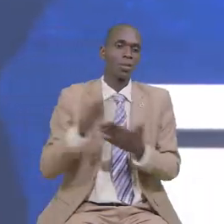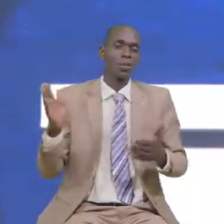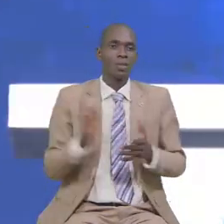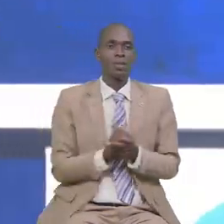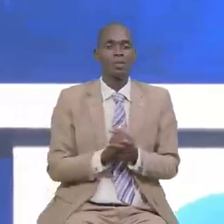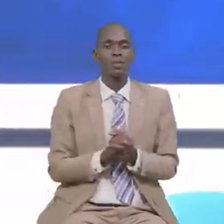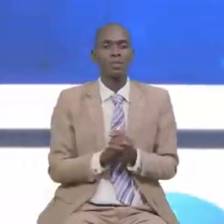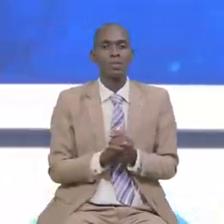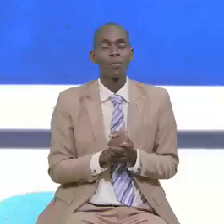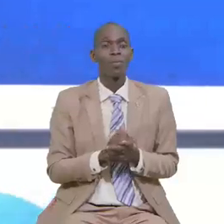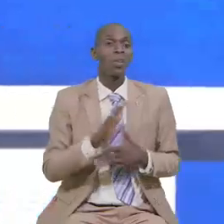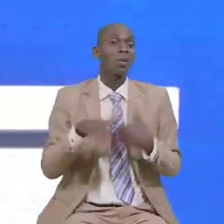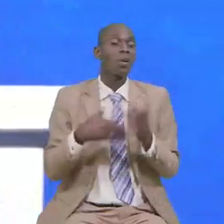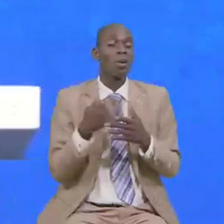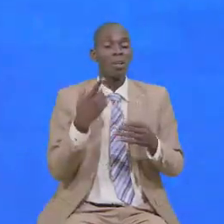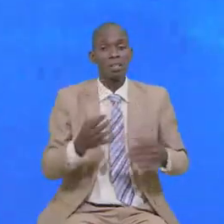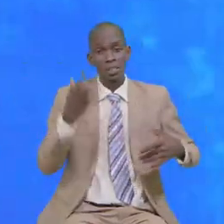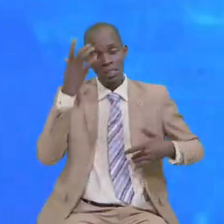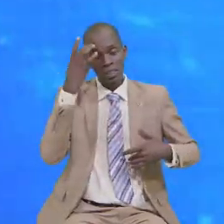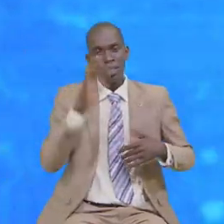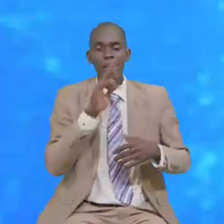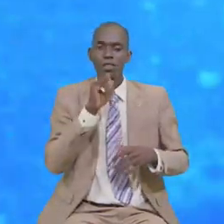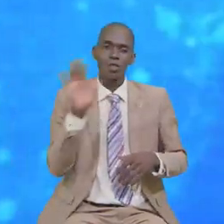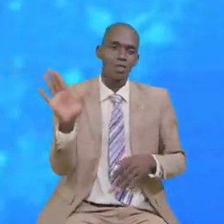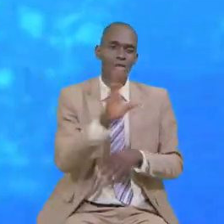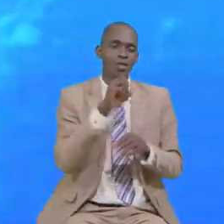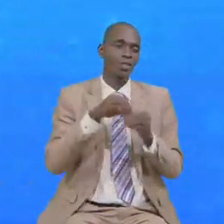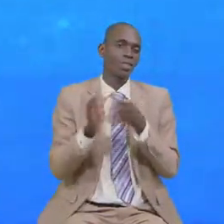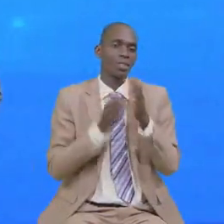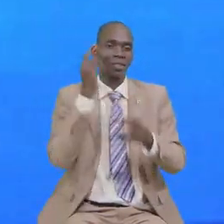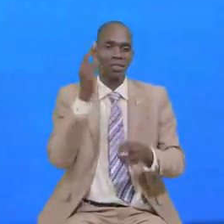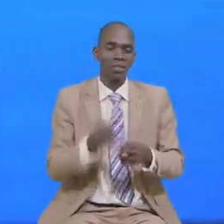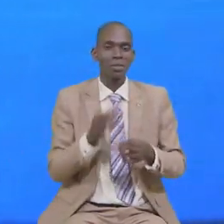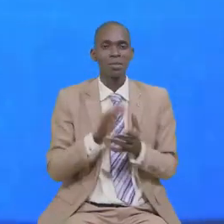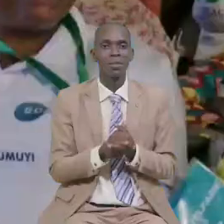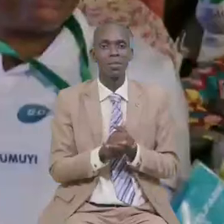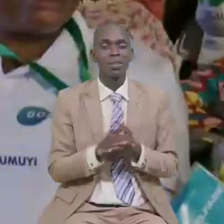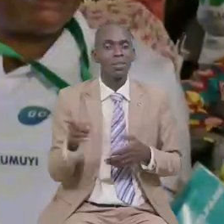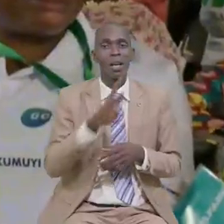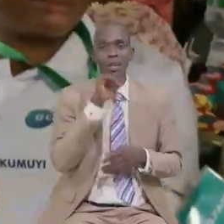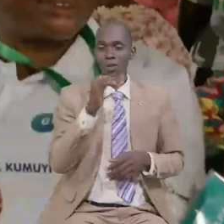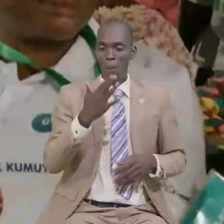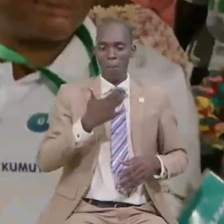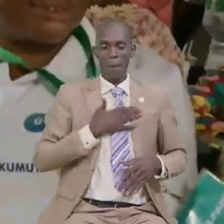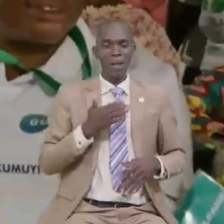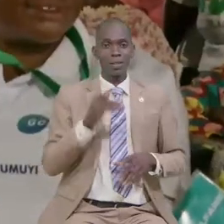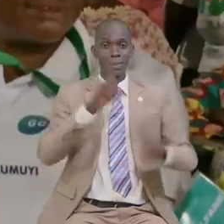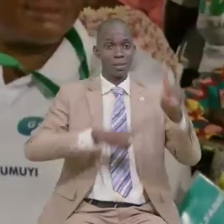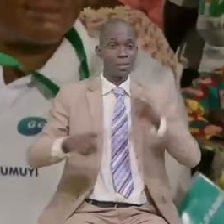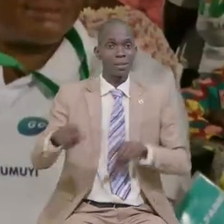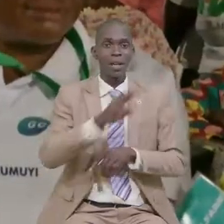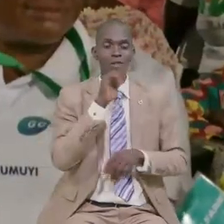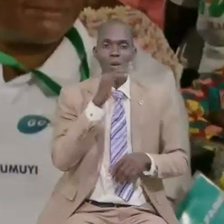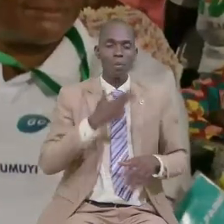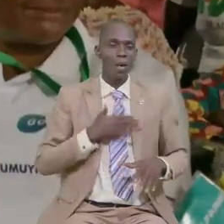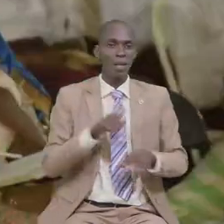All those sicknesses, they are not yours. They are not mine anymore. I said